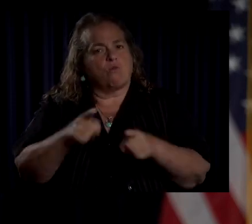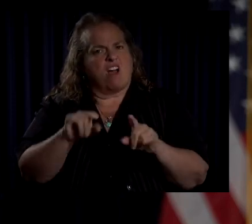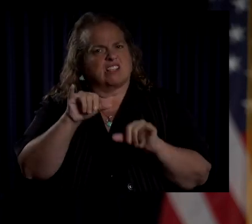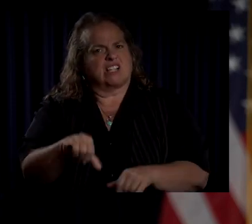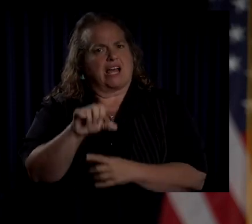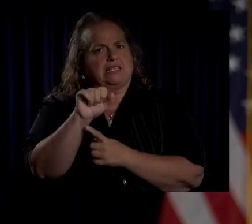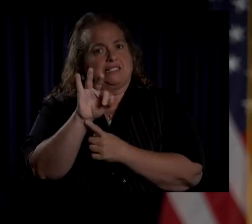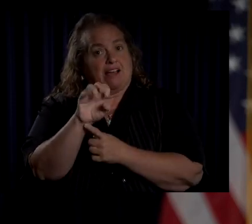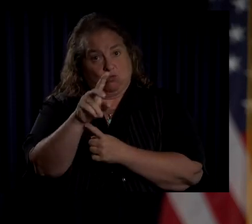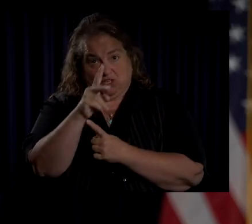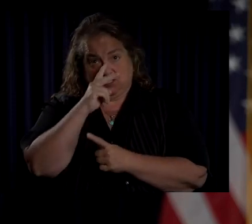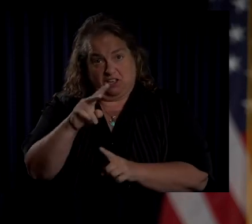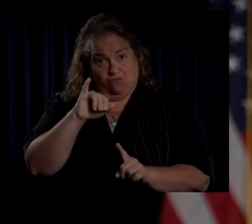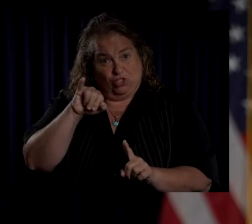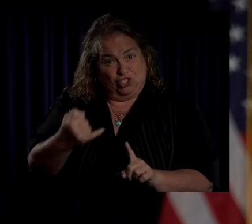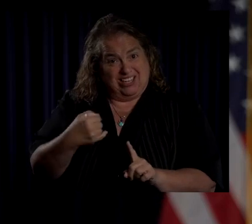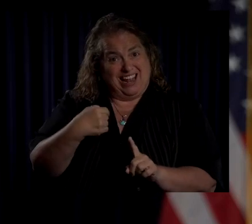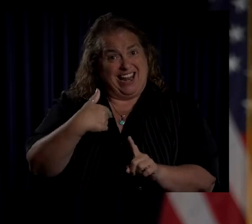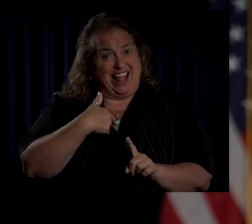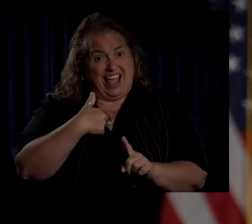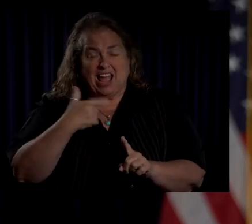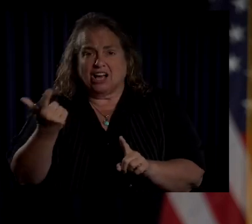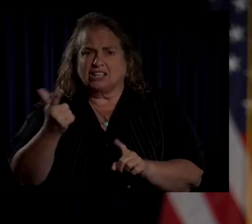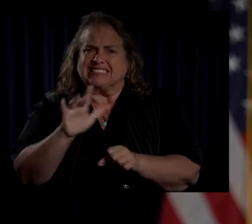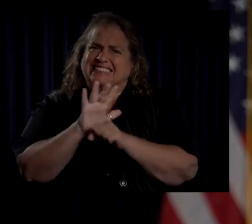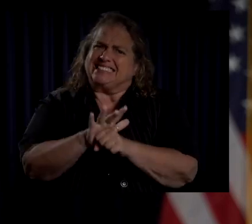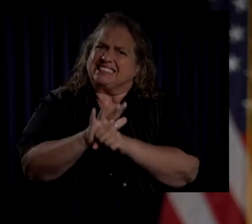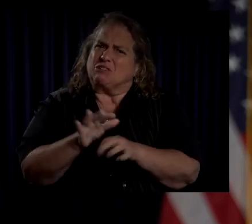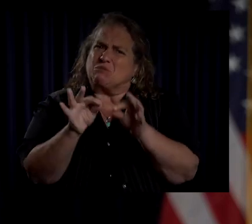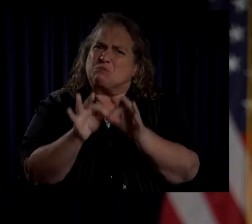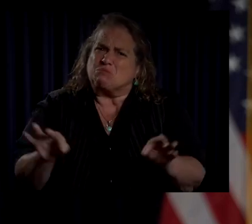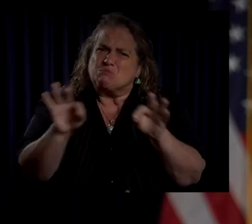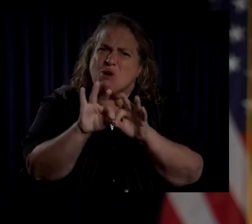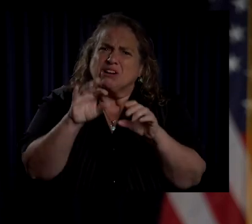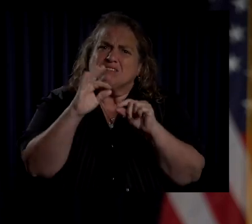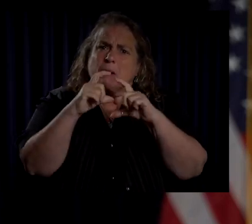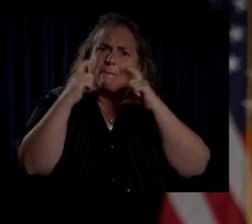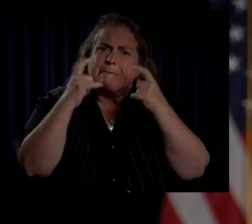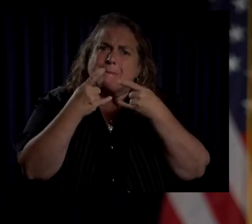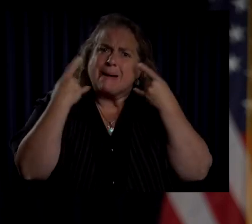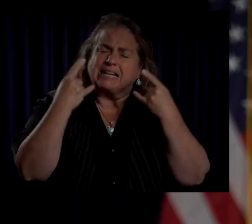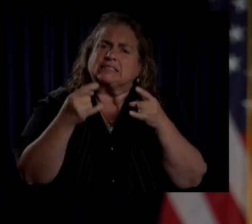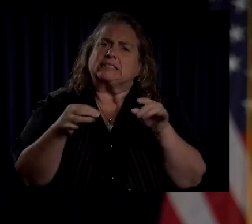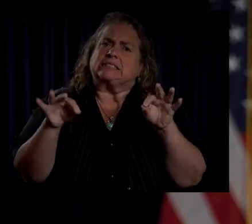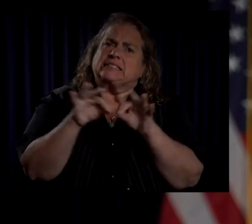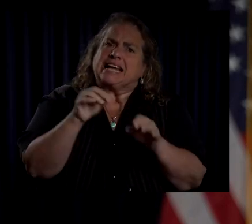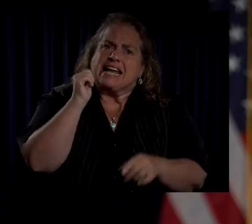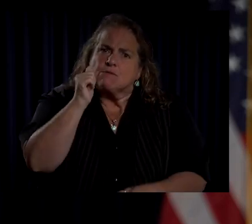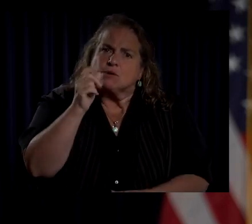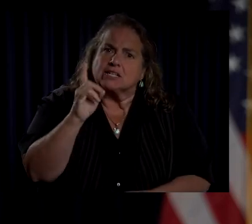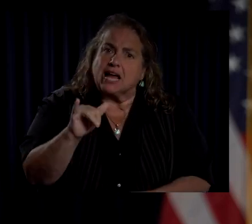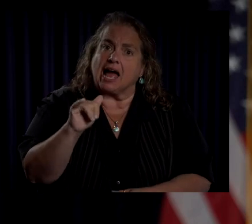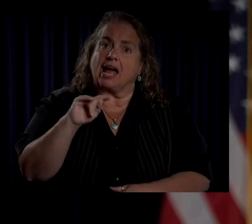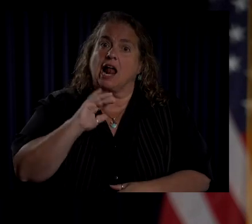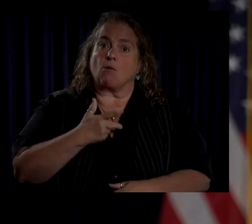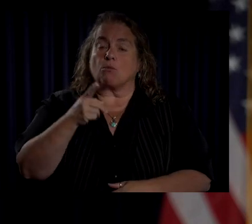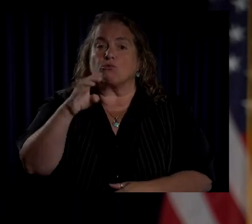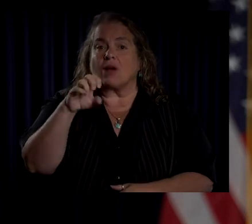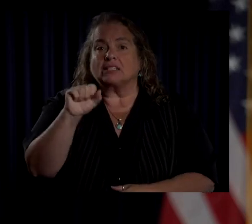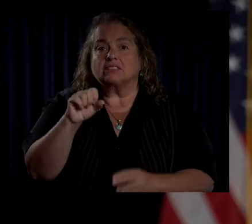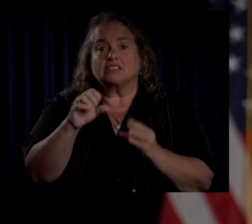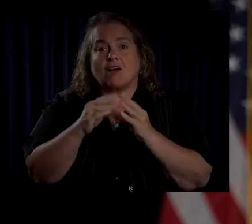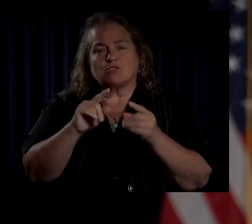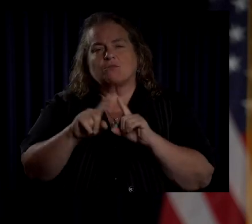while staying safe. You see, Virginia and I stress the importance of masks daily at our press conference. But I'd like you to hear from